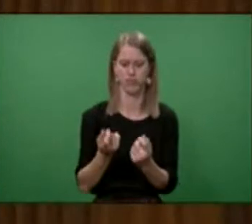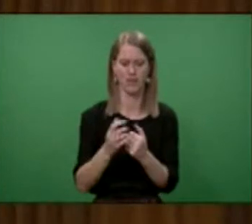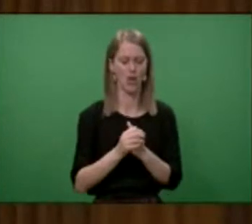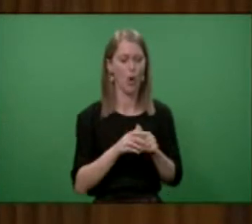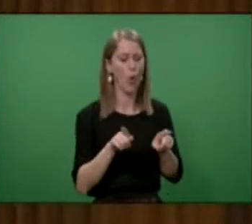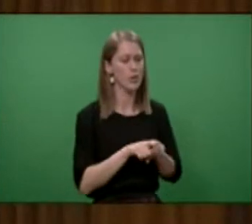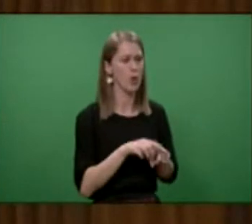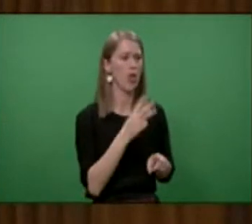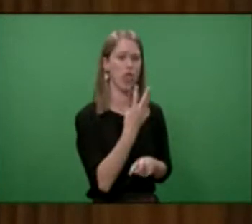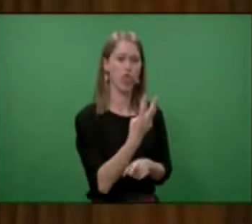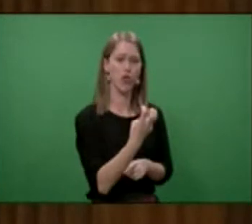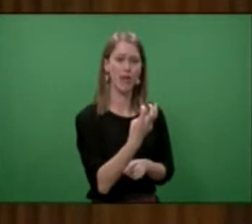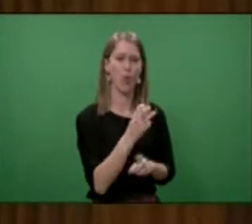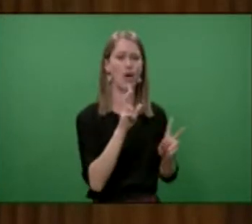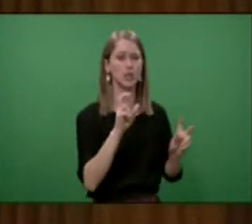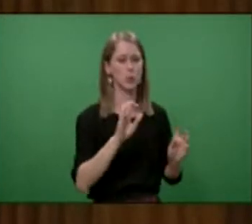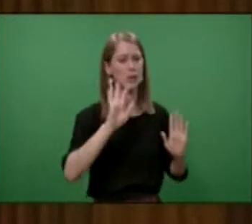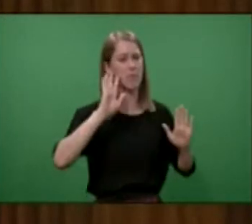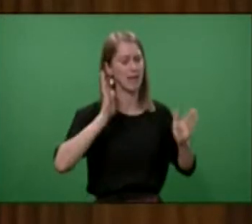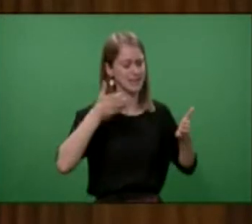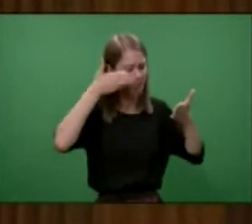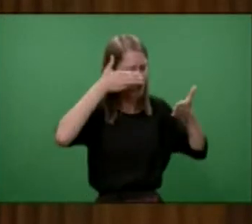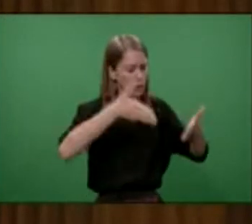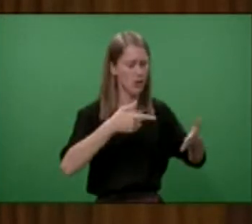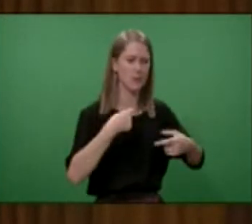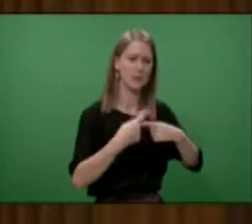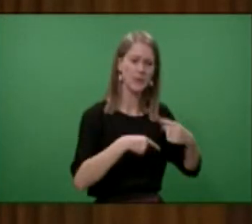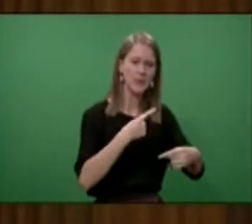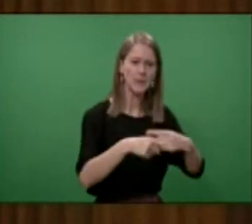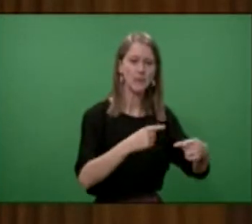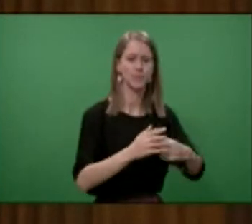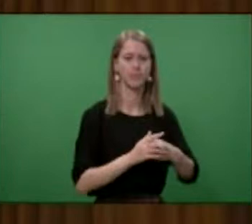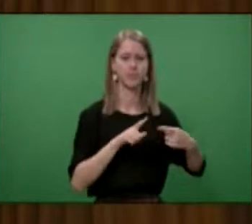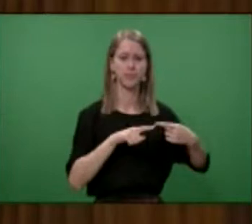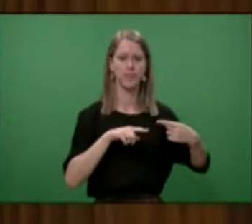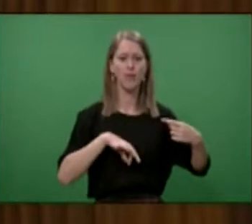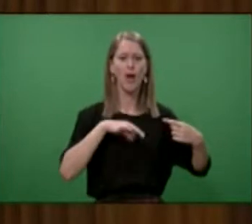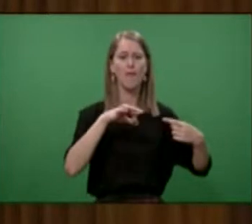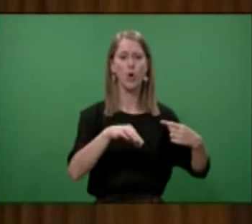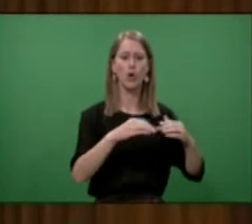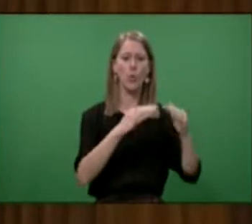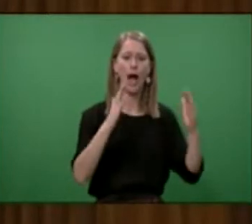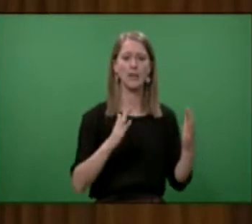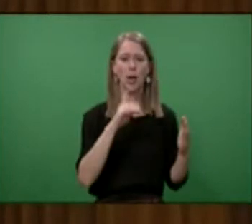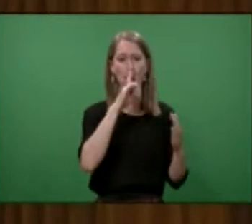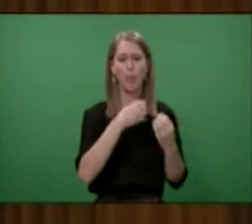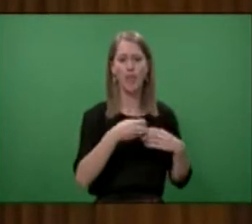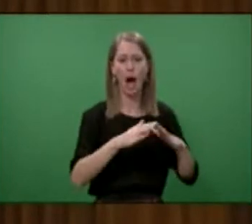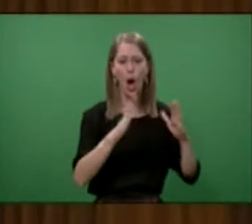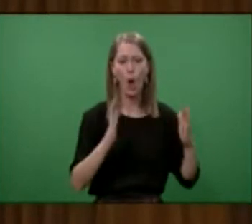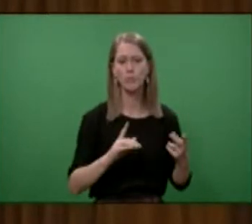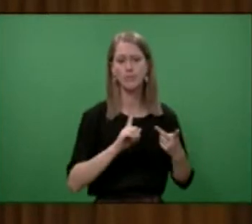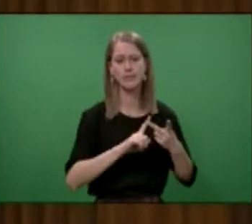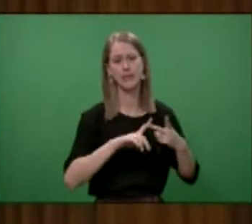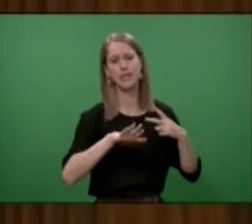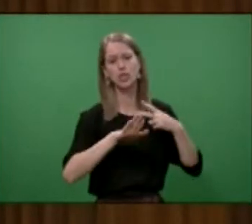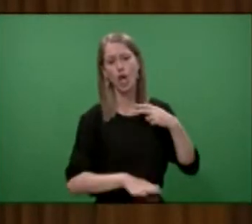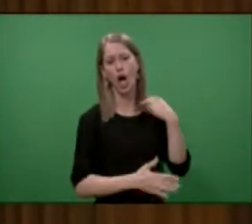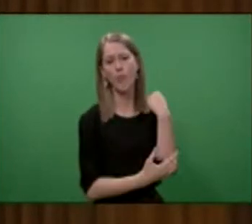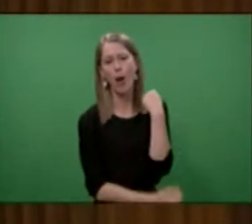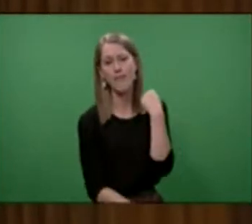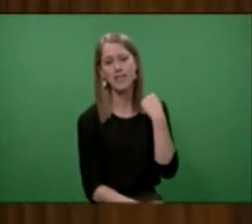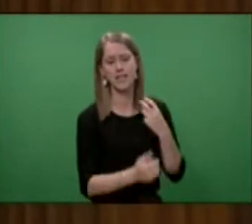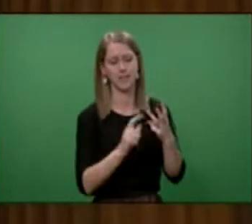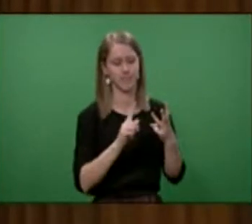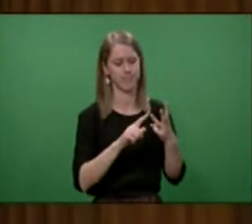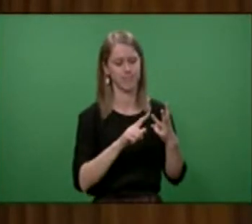demand continued and determined action. Affordable housing and homelessness, child poverty, and